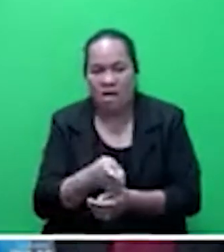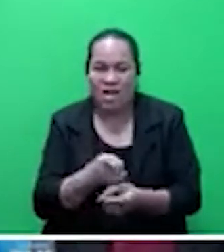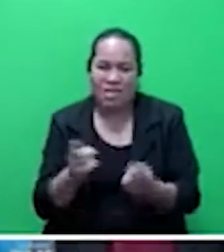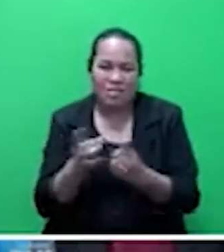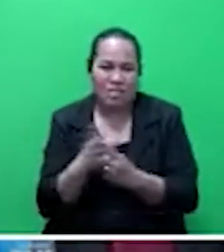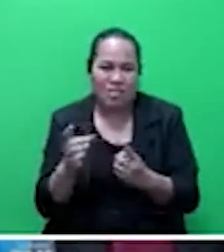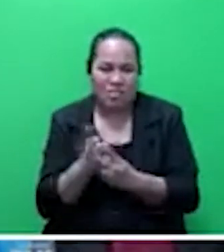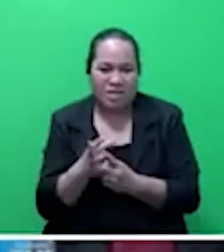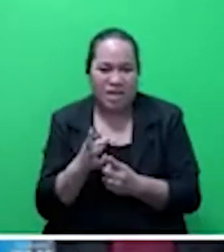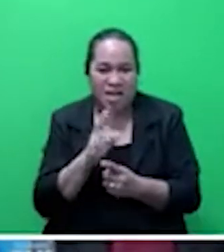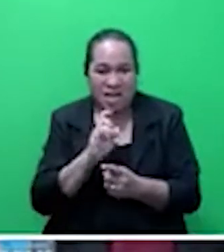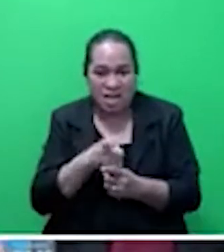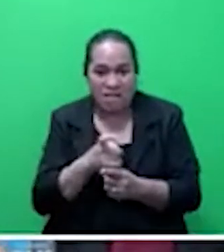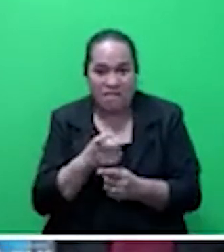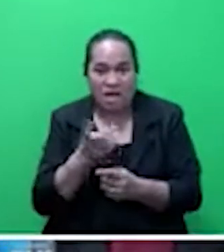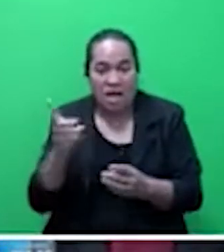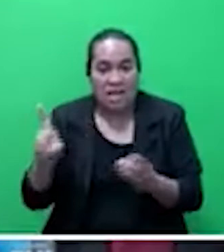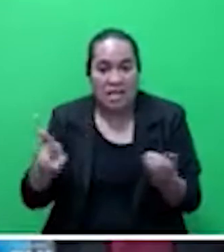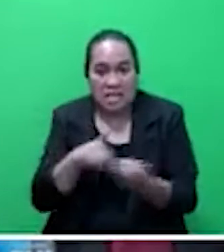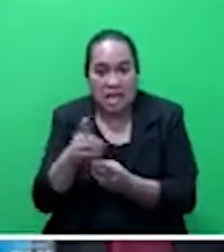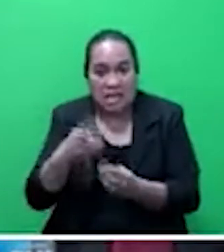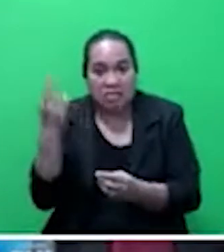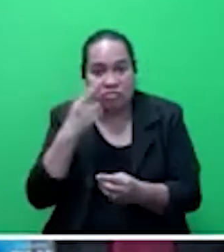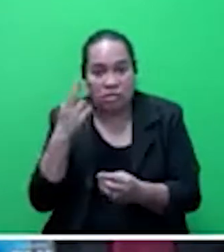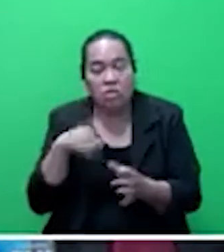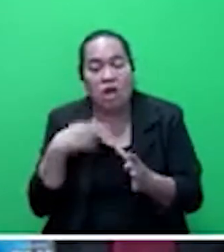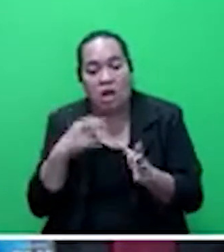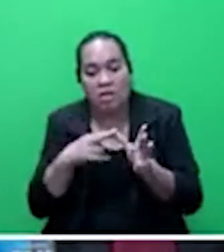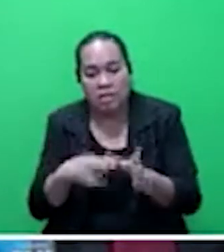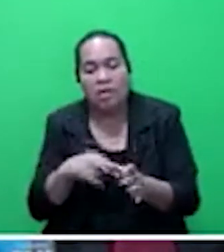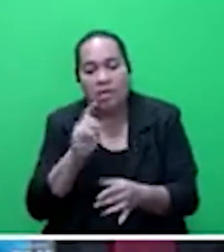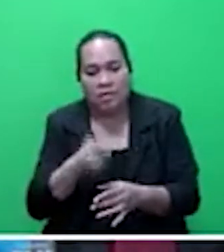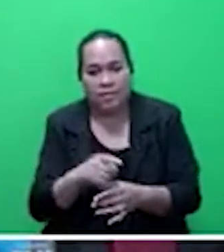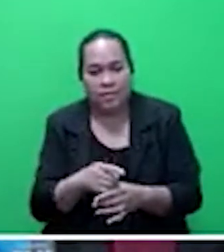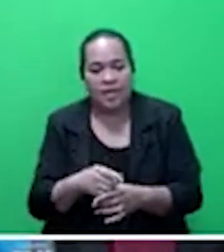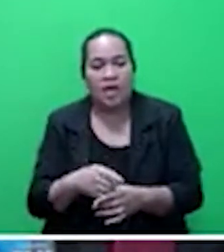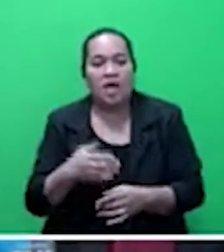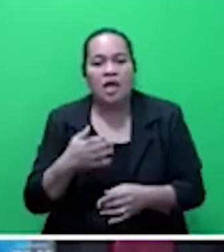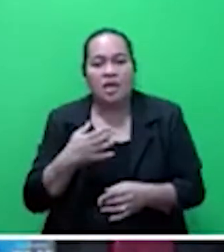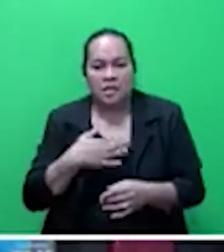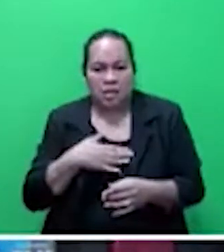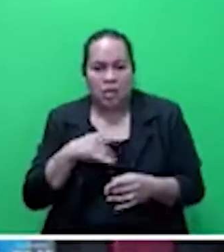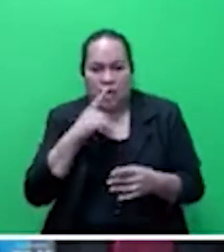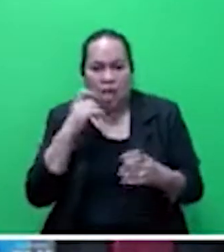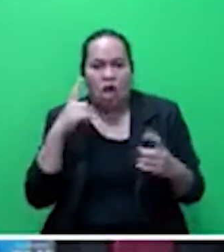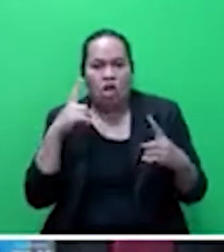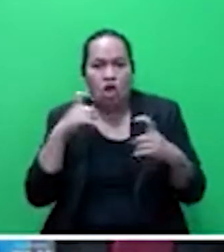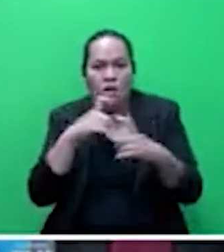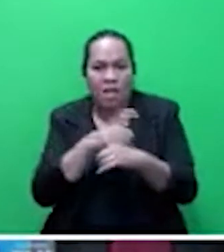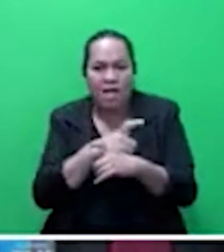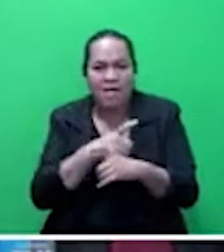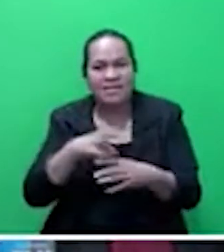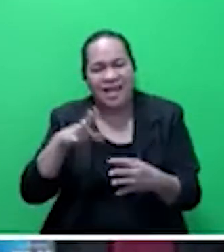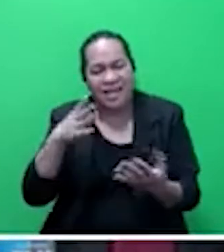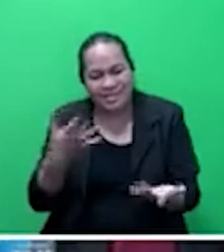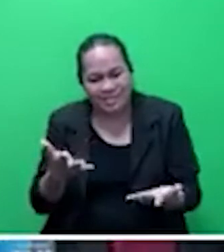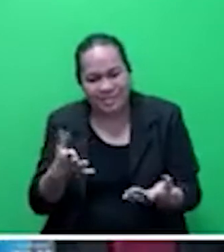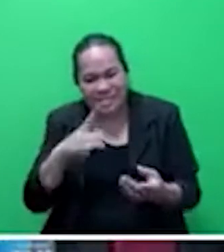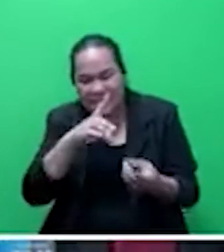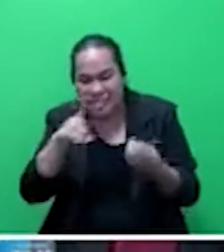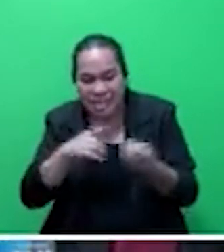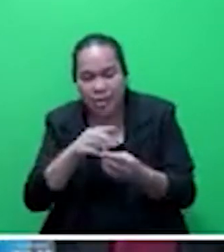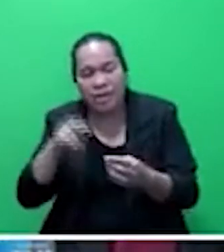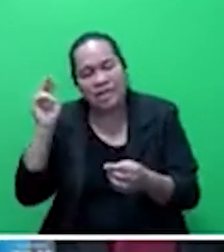response. Mr. Speaker, I must reiterate, in order to collectively manage complex disasters, we have to work